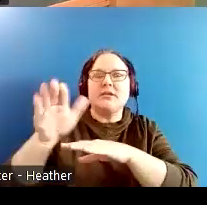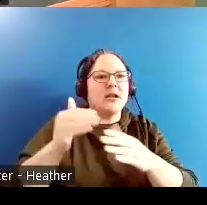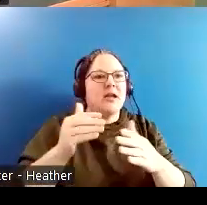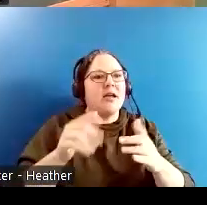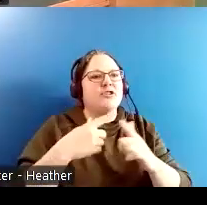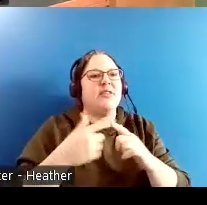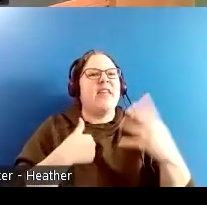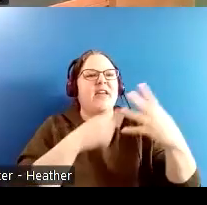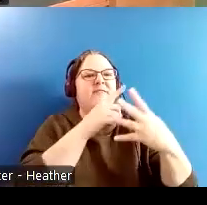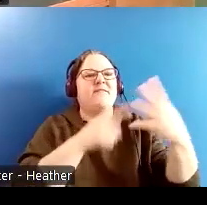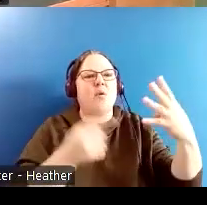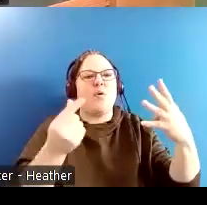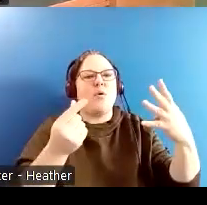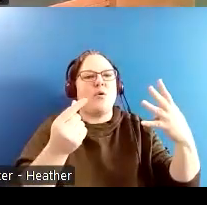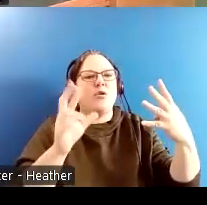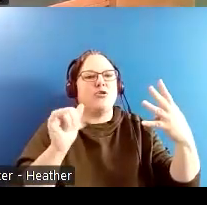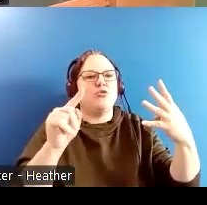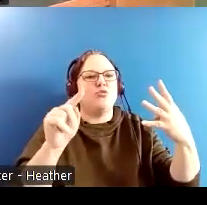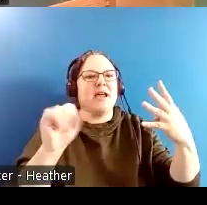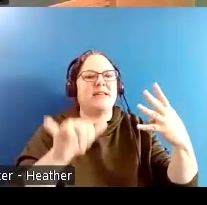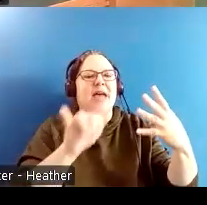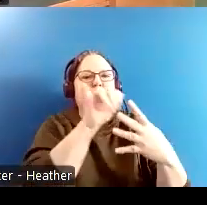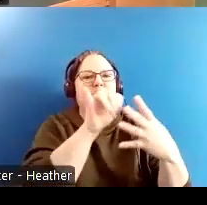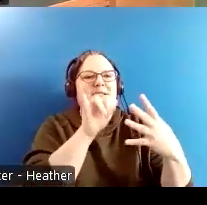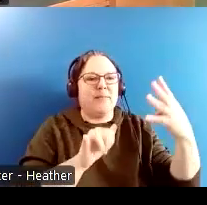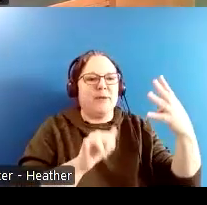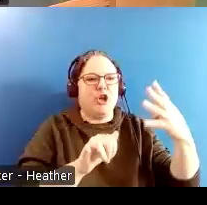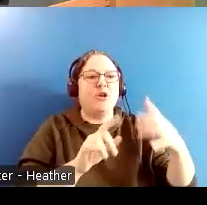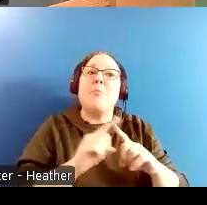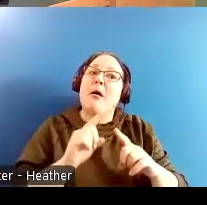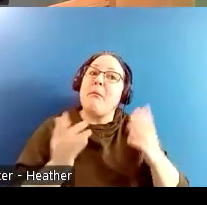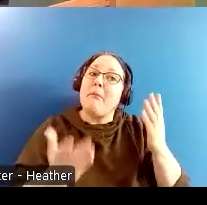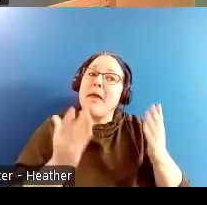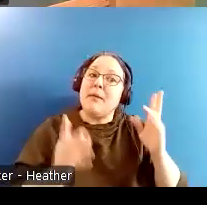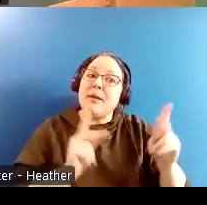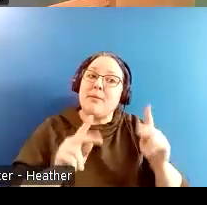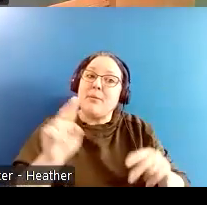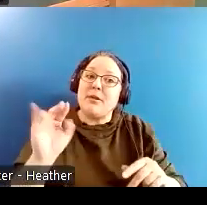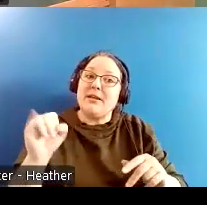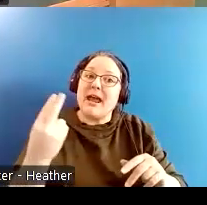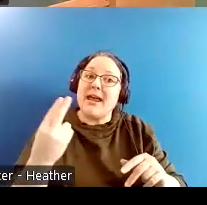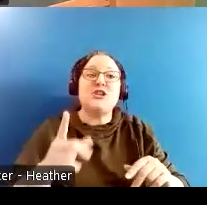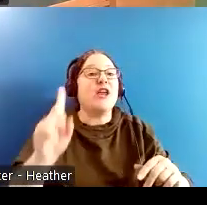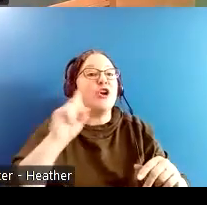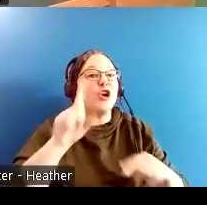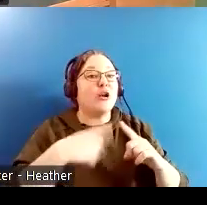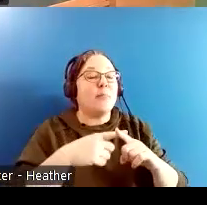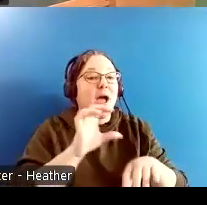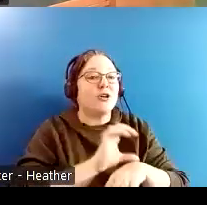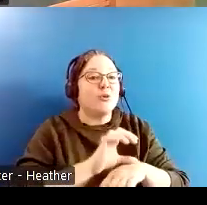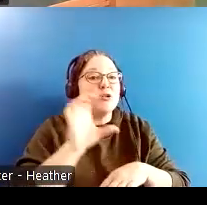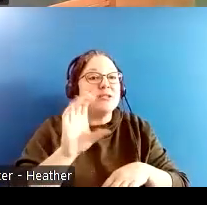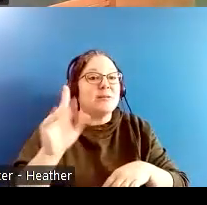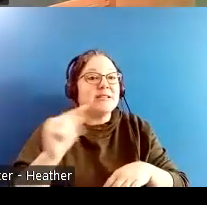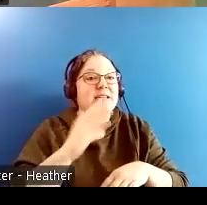similar, but the zeitgeist had changed. And maybe people on the NIH study section had heard of computerized CBT and internet support